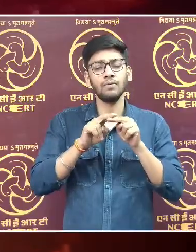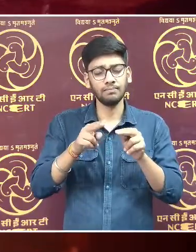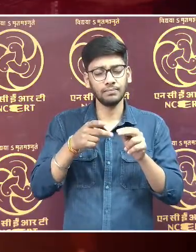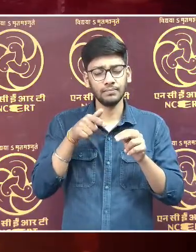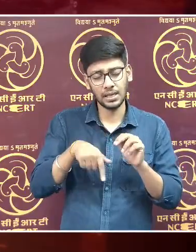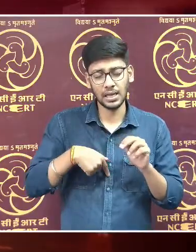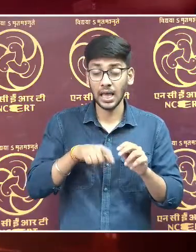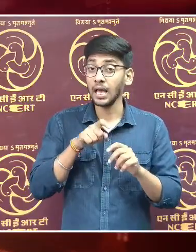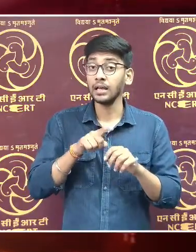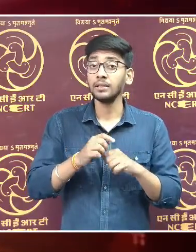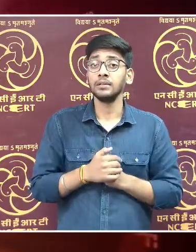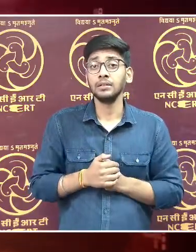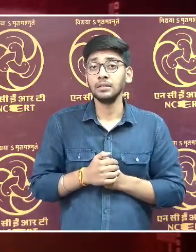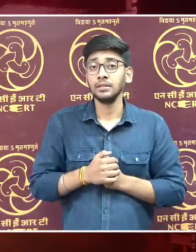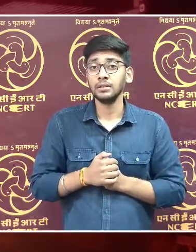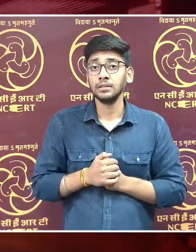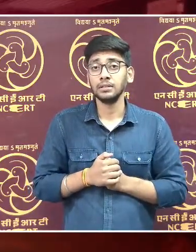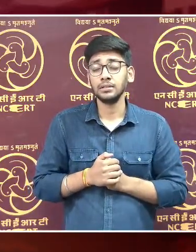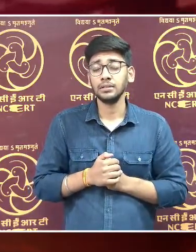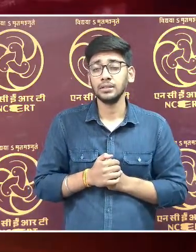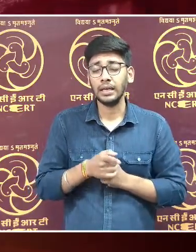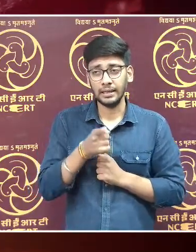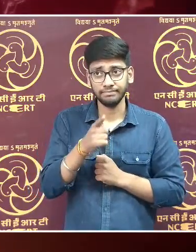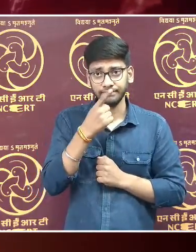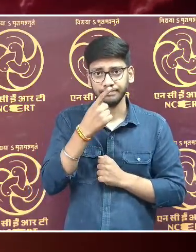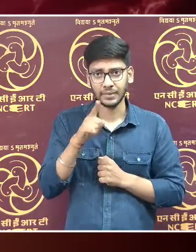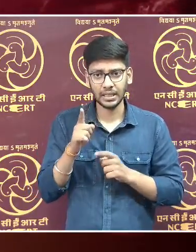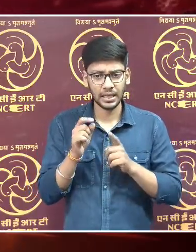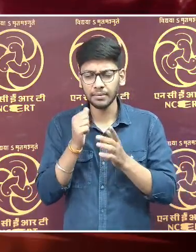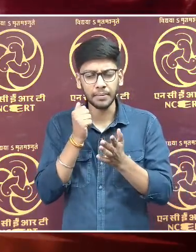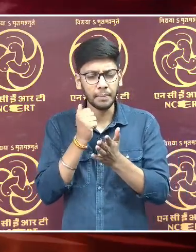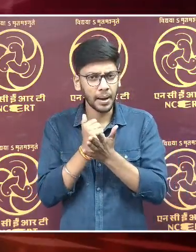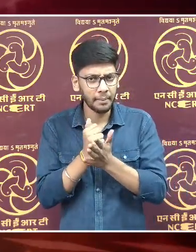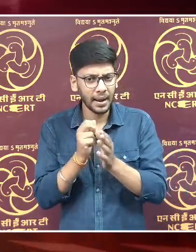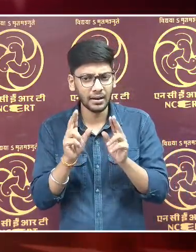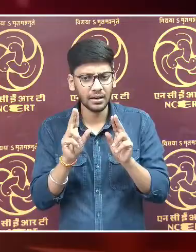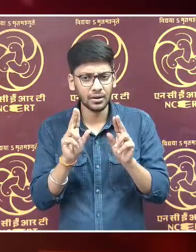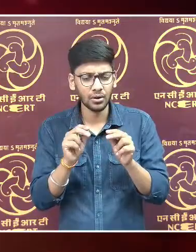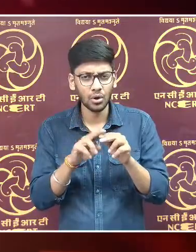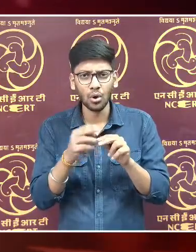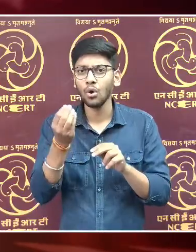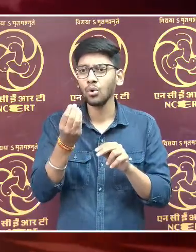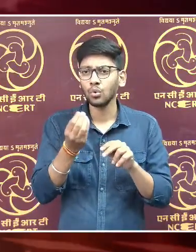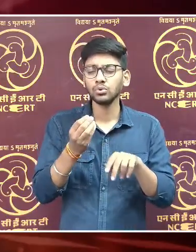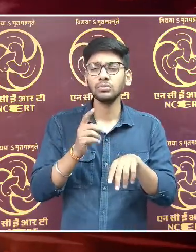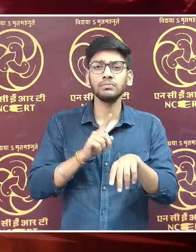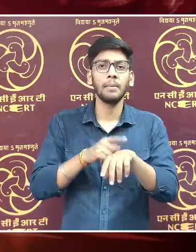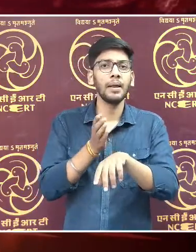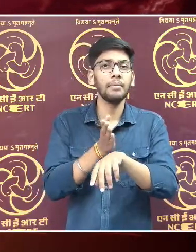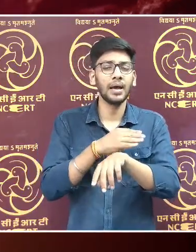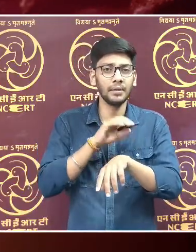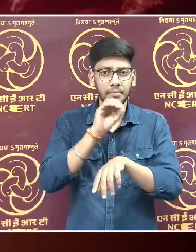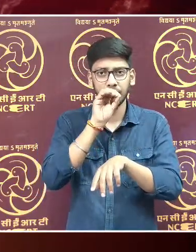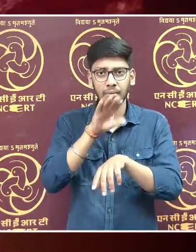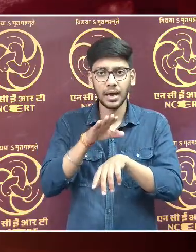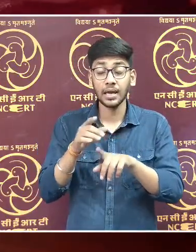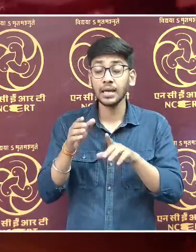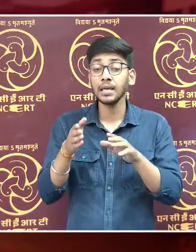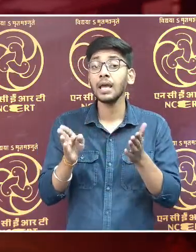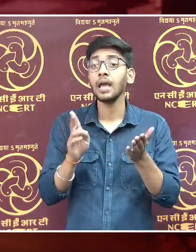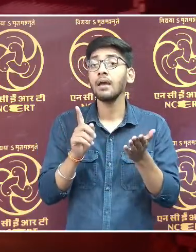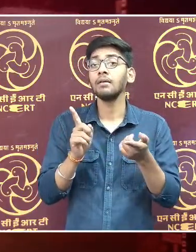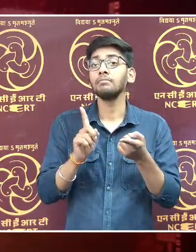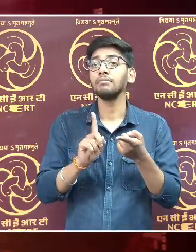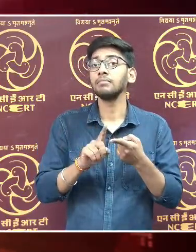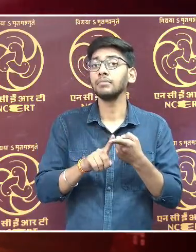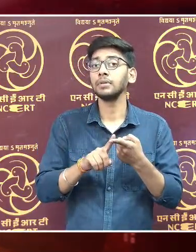Yes, ma'am. Actually, it's not always permanent. There are certain conditions, as I told you at the beginning itself, depending upon Yeah.